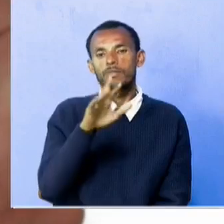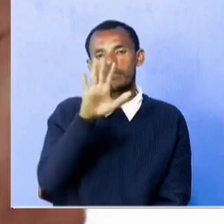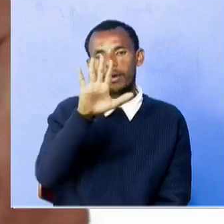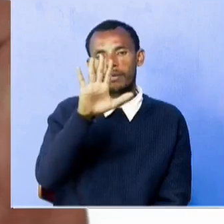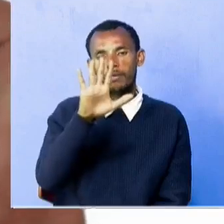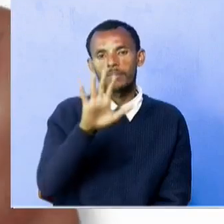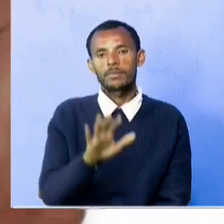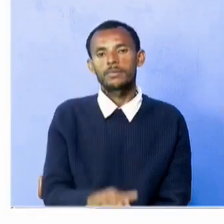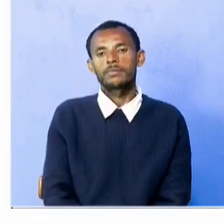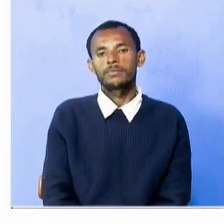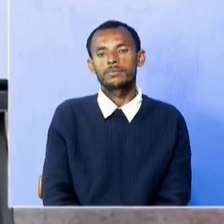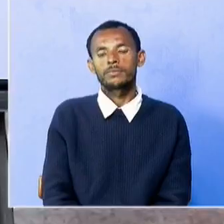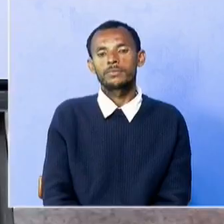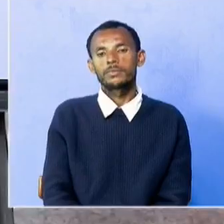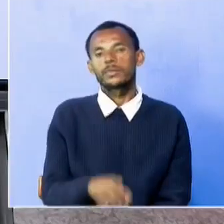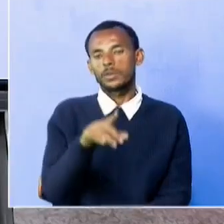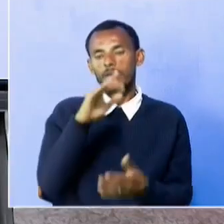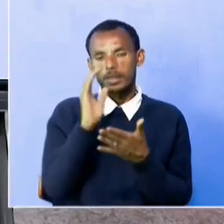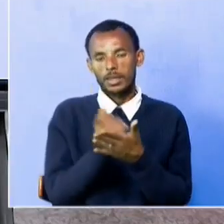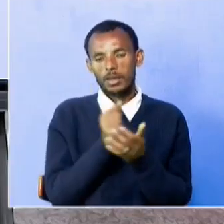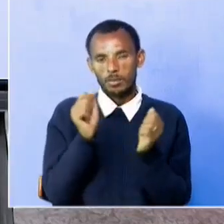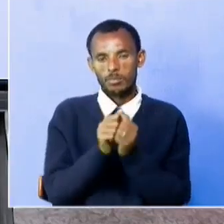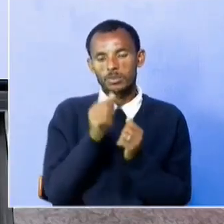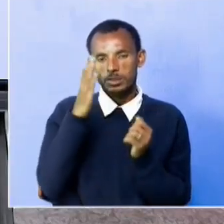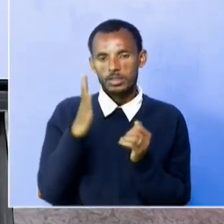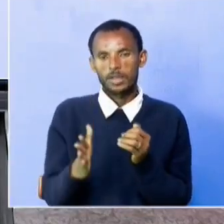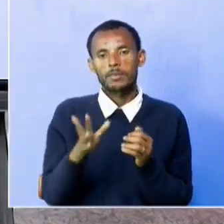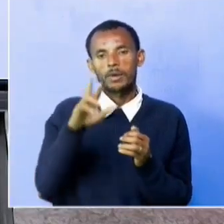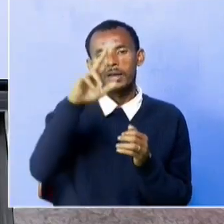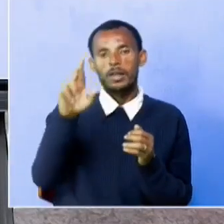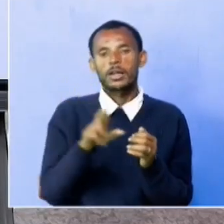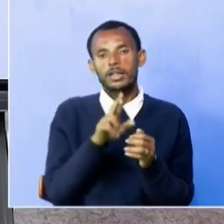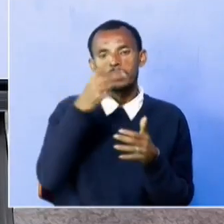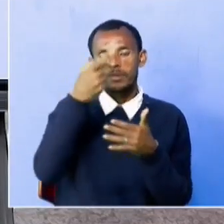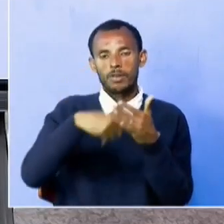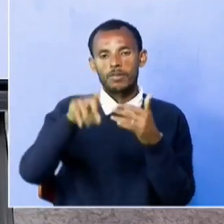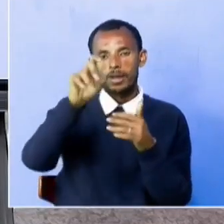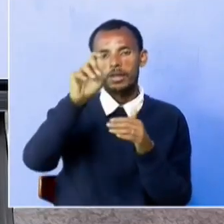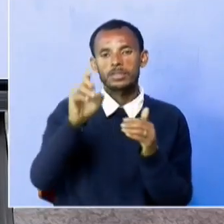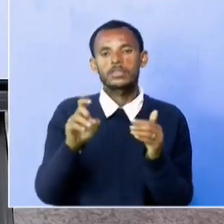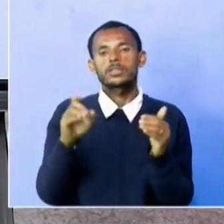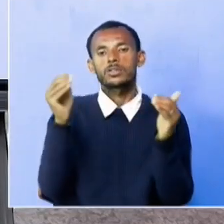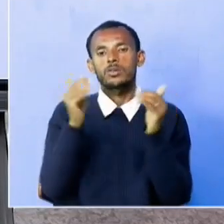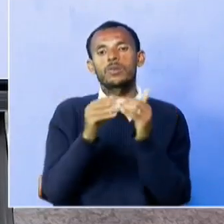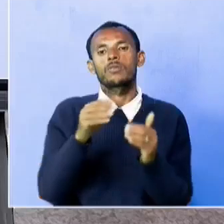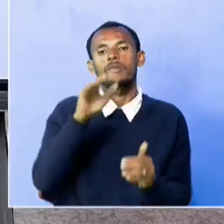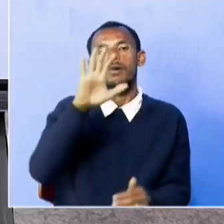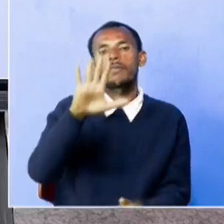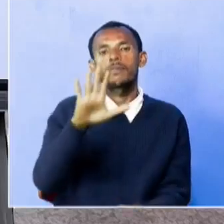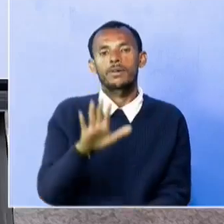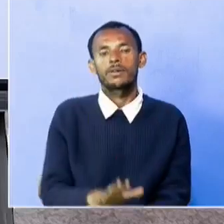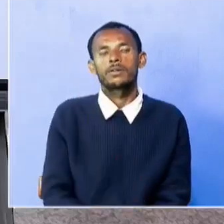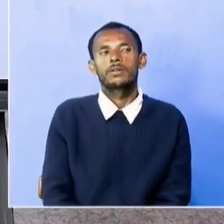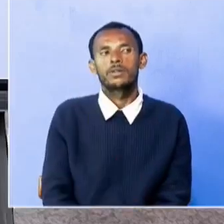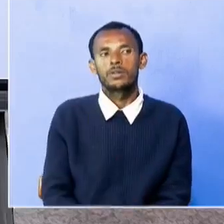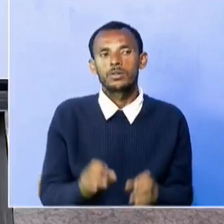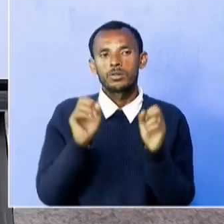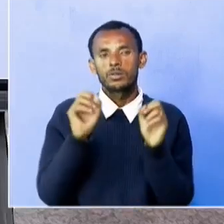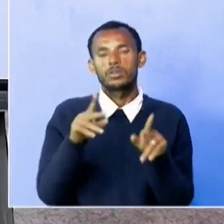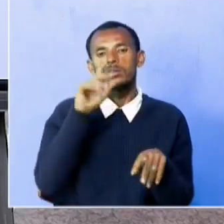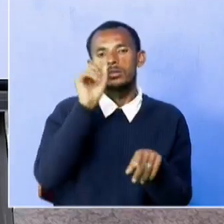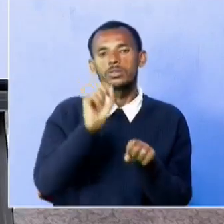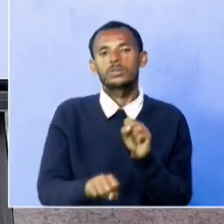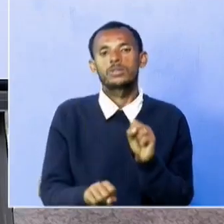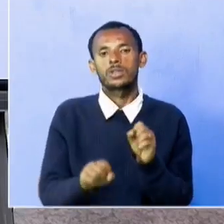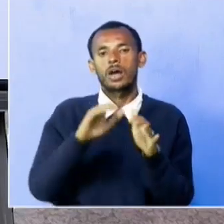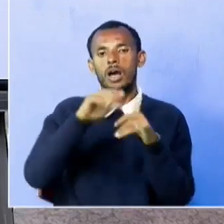5. Okay, so you can take both sides by radical. The value of x becomes 5 units. Okay, so this